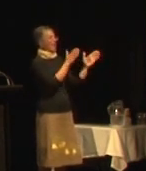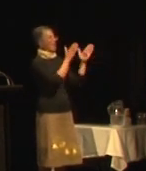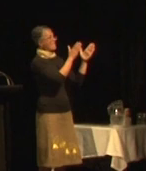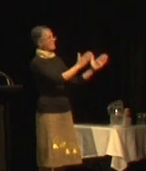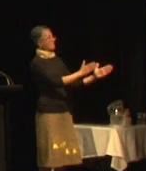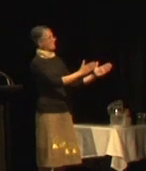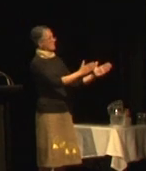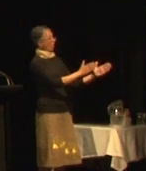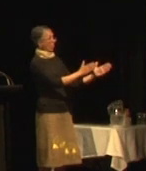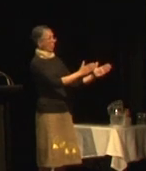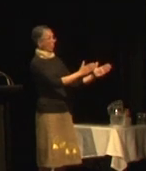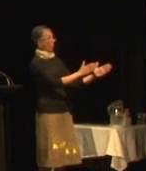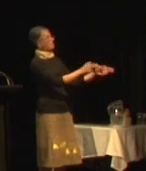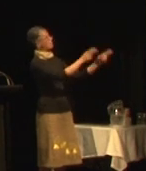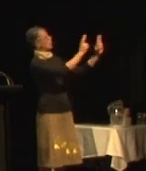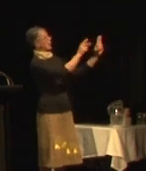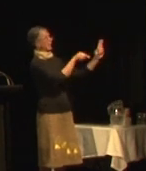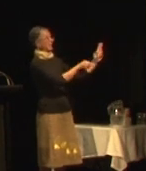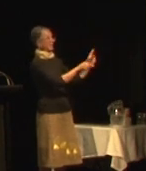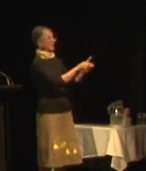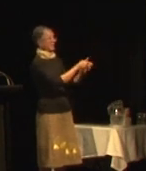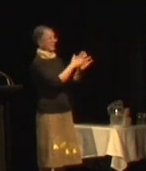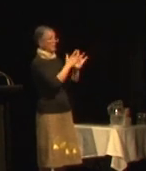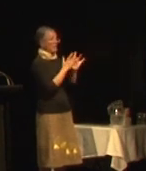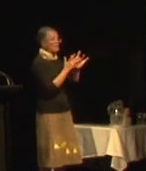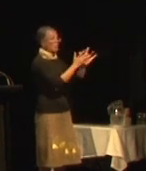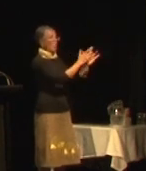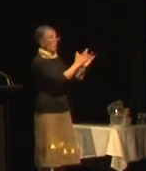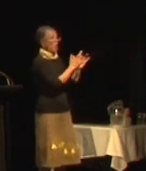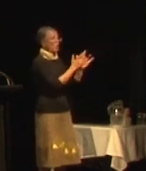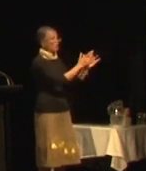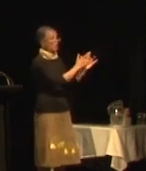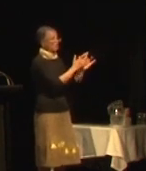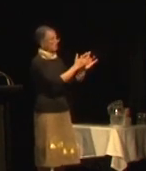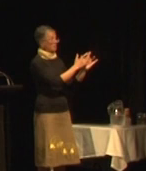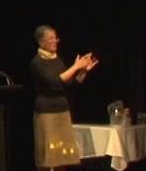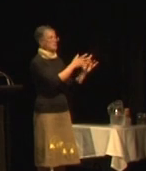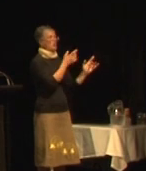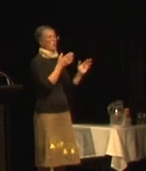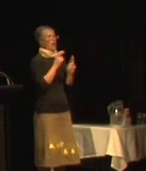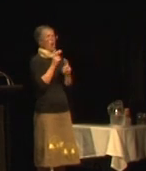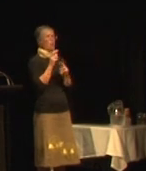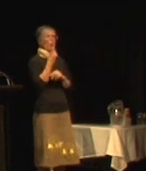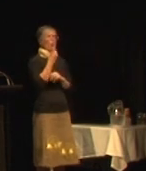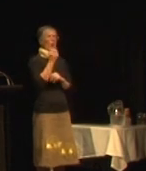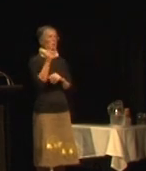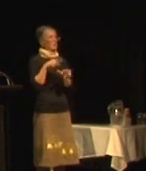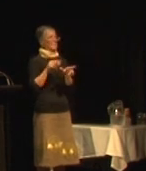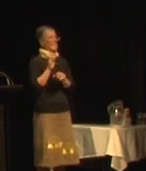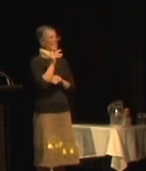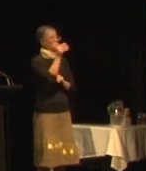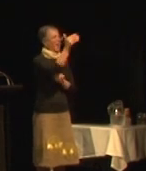partner institutions and public spaces around the world. And in 100 years, as we look back, I think it's that